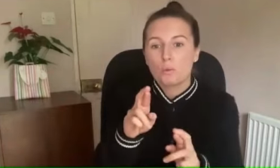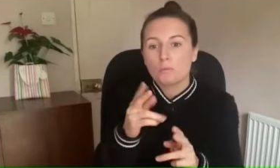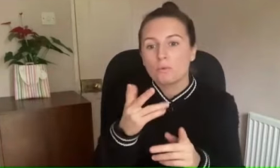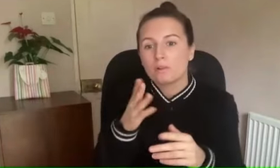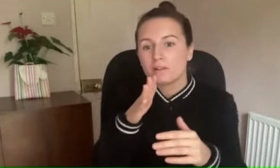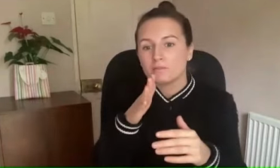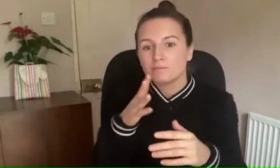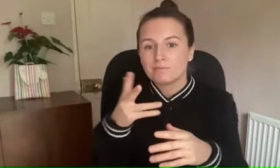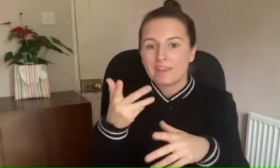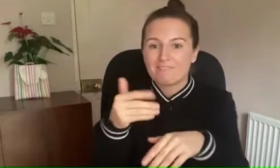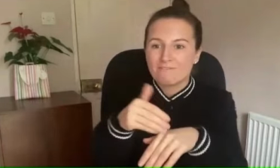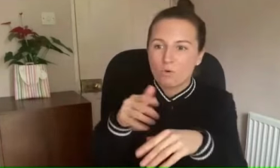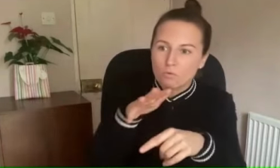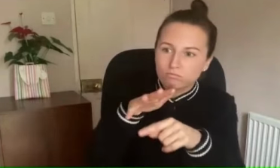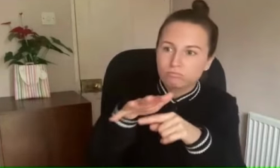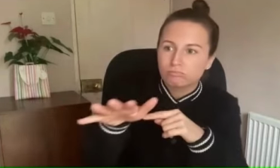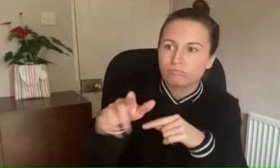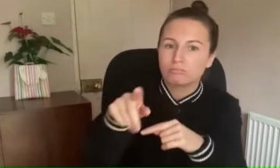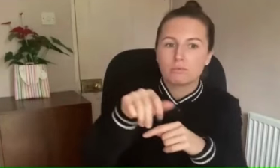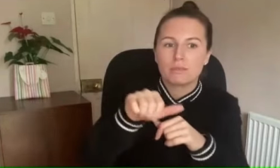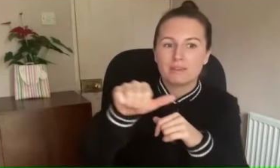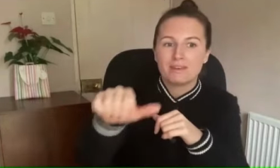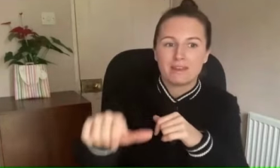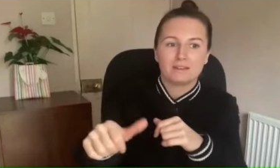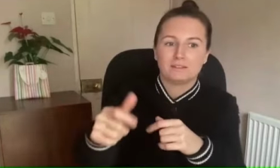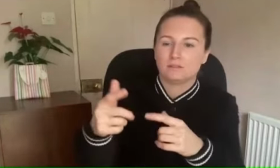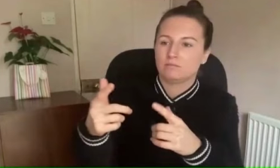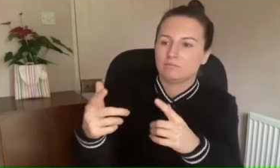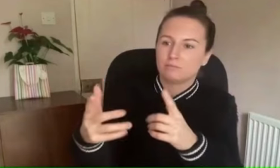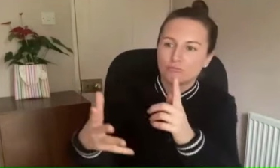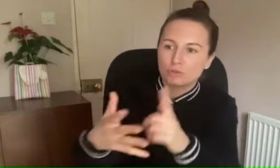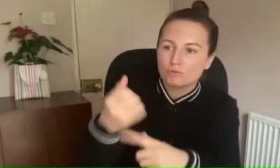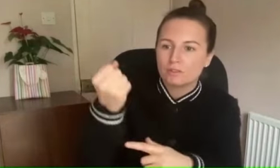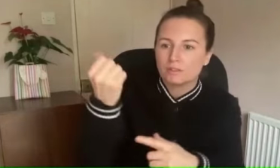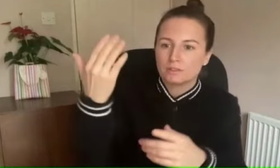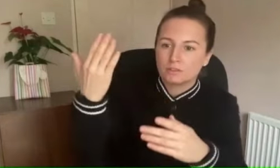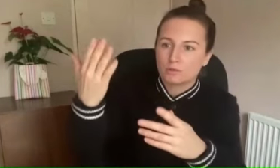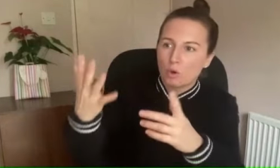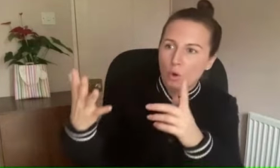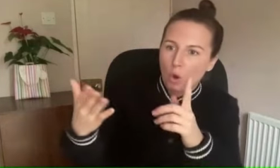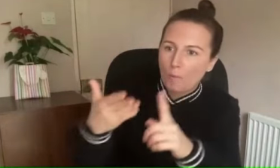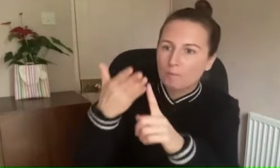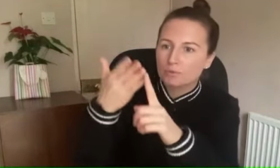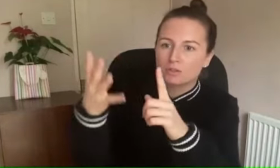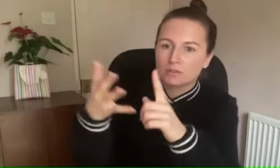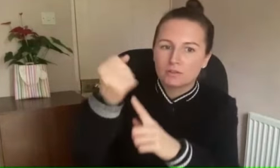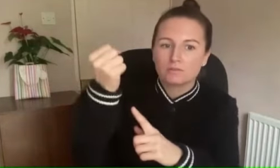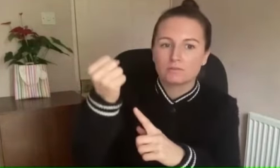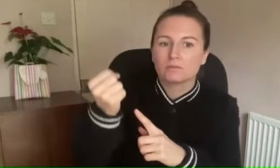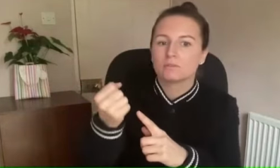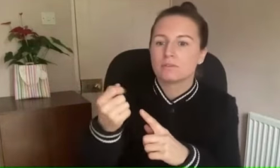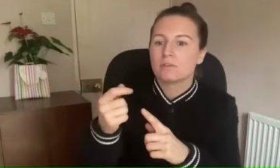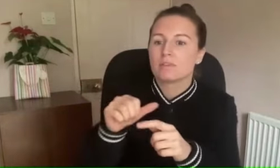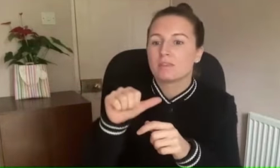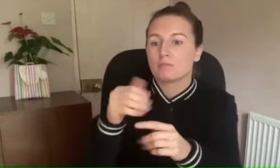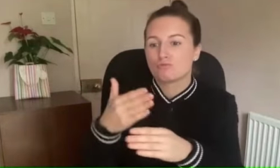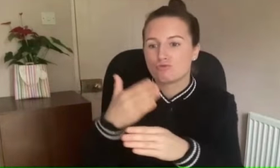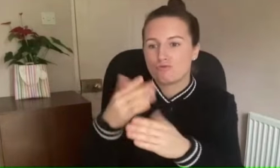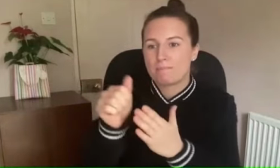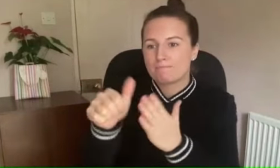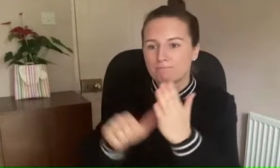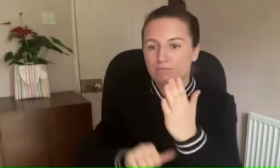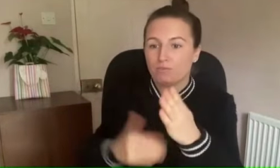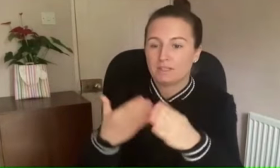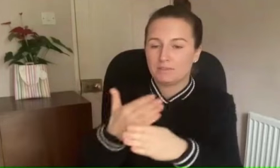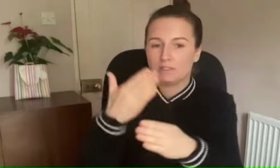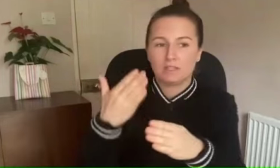Using the framework should inform the Hub's next set of developmental priorities, objectives, and programme of activity.